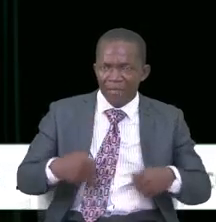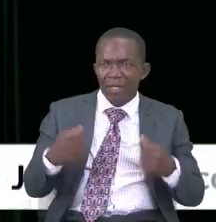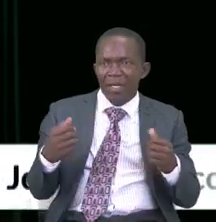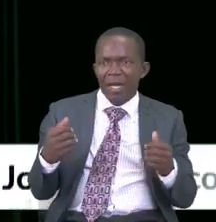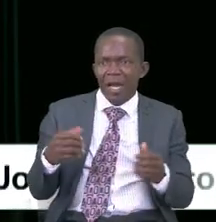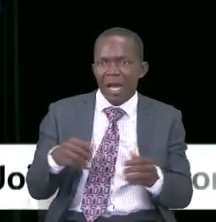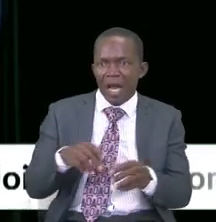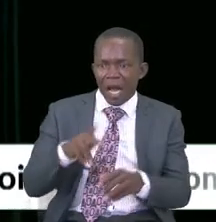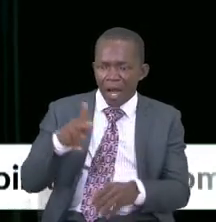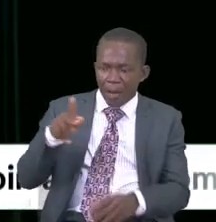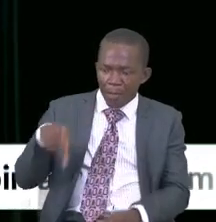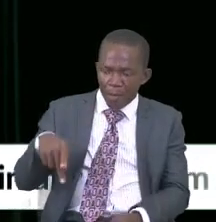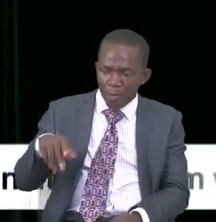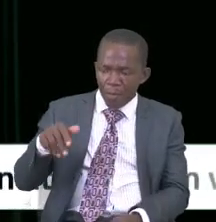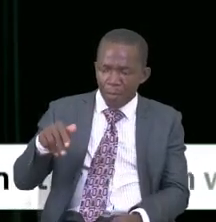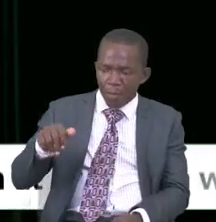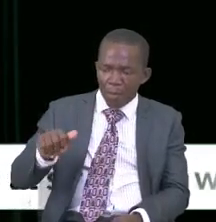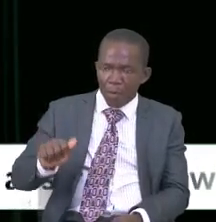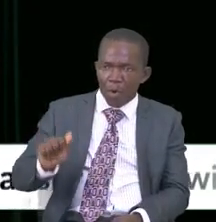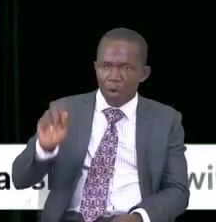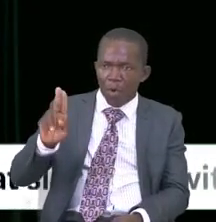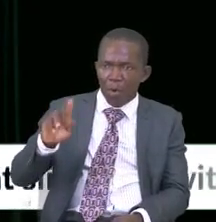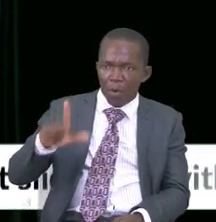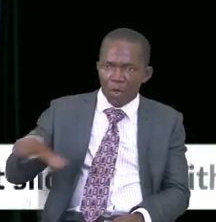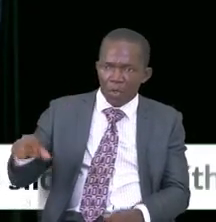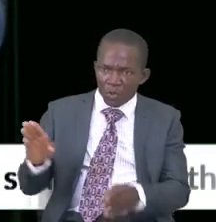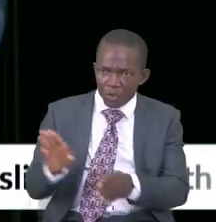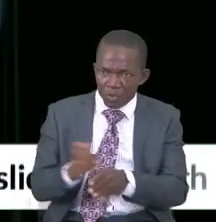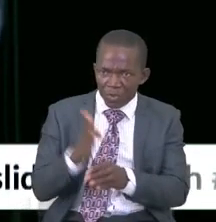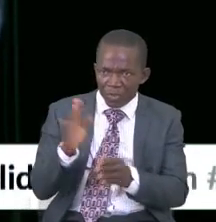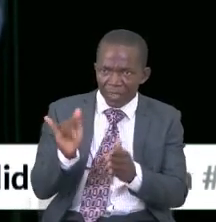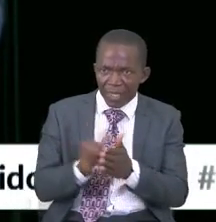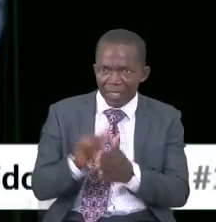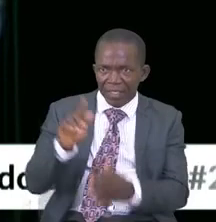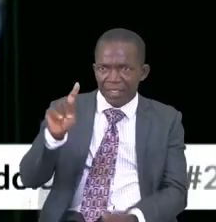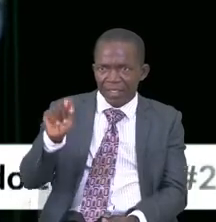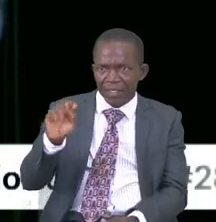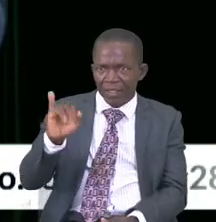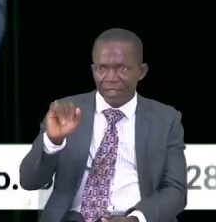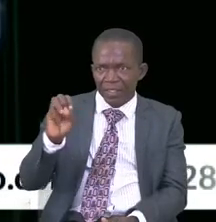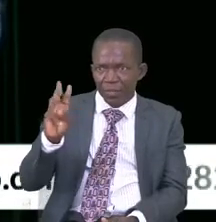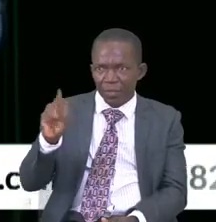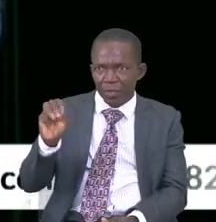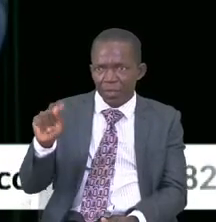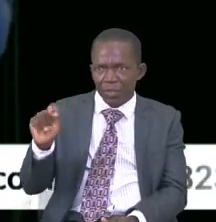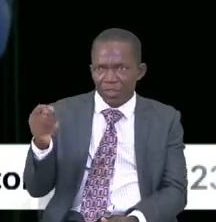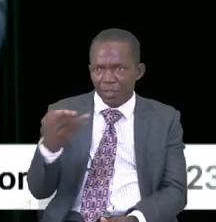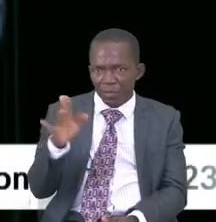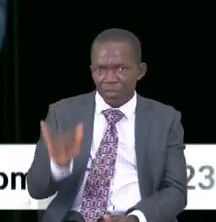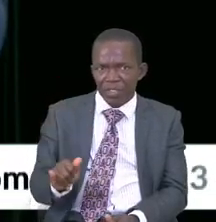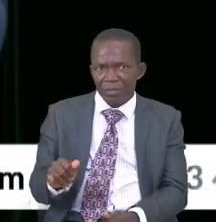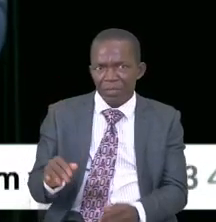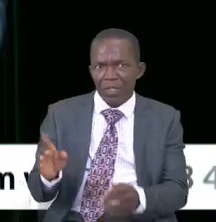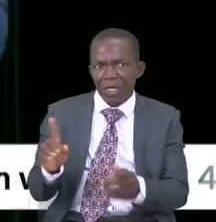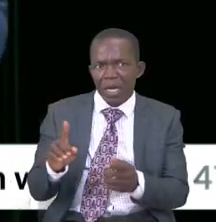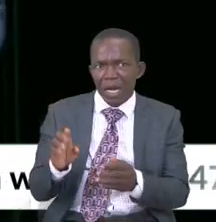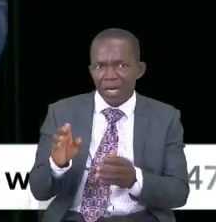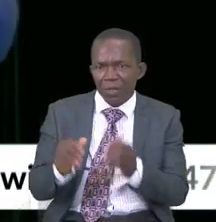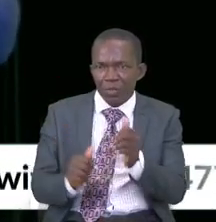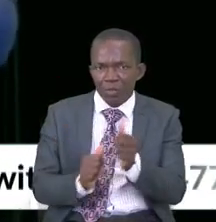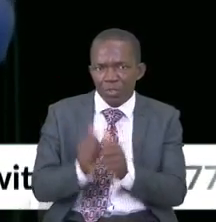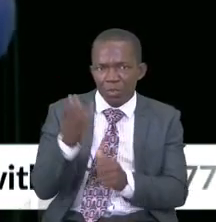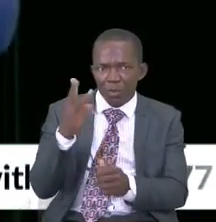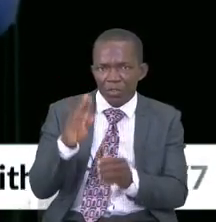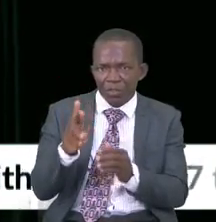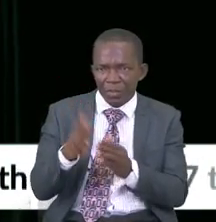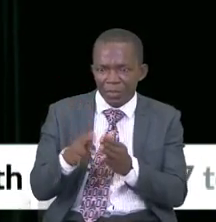Paul took him. Well reported by the brethren that were at Lystra and Iconium. Him would